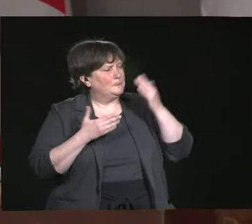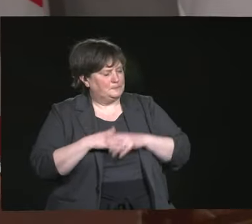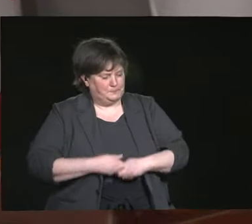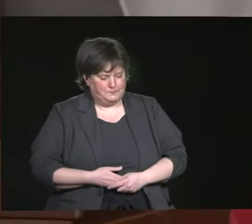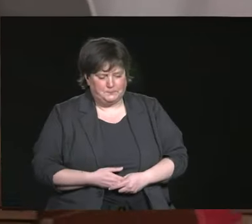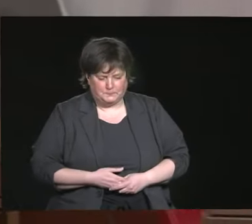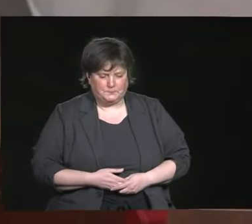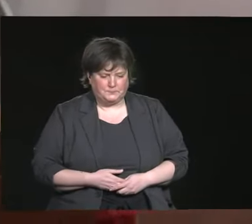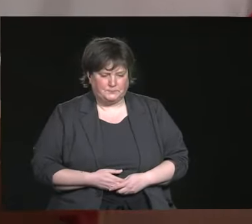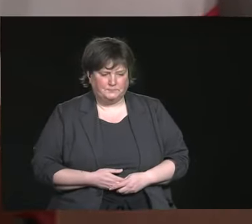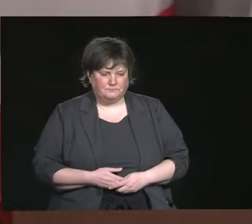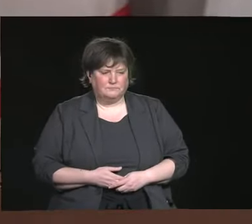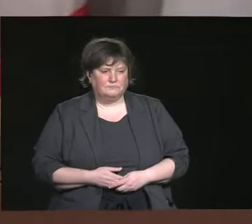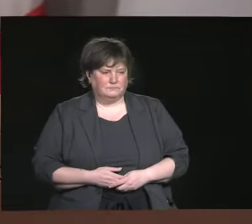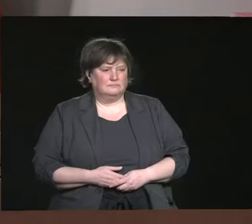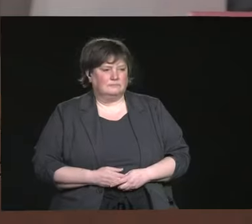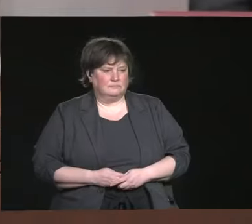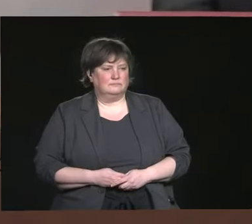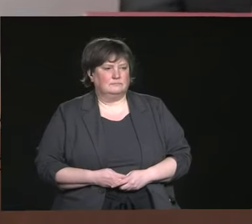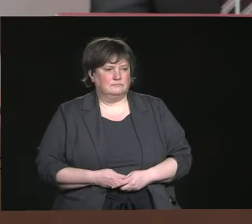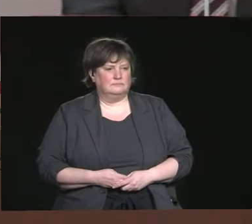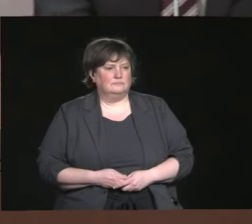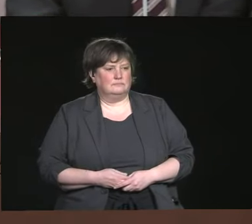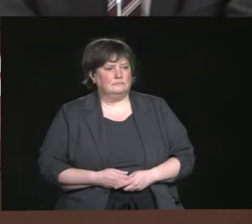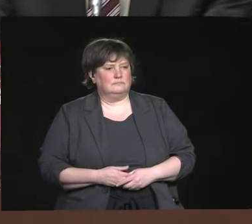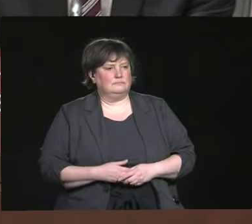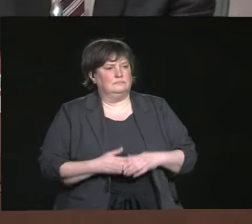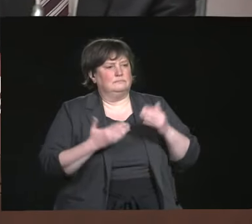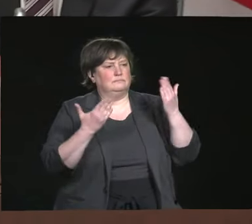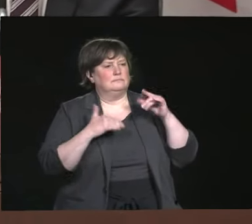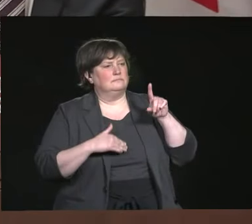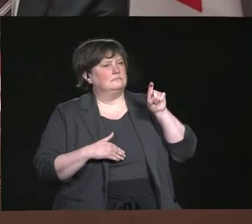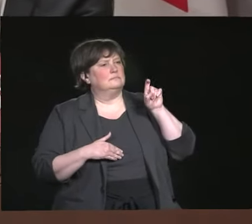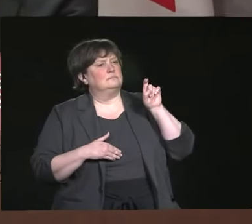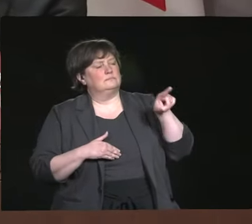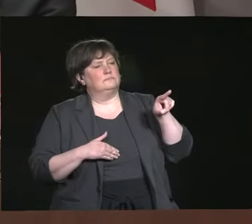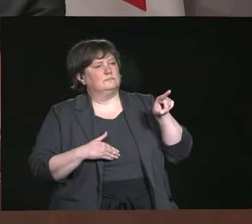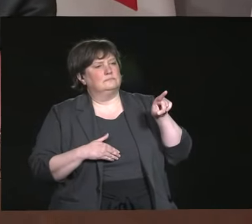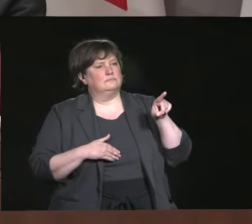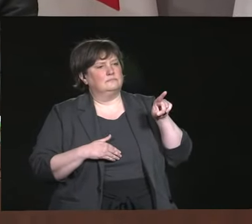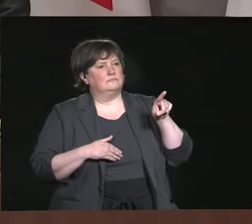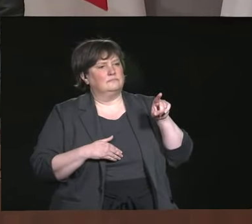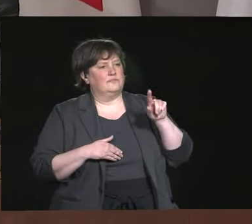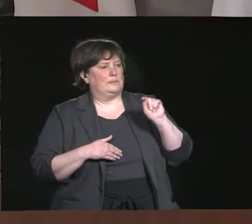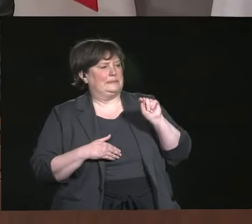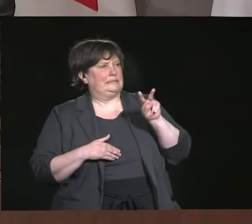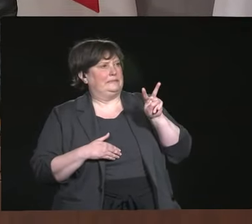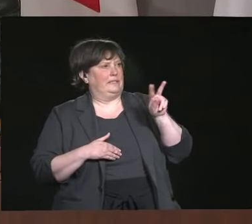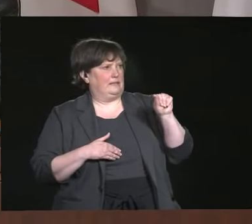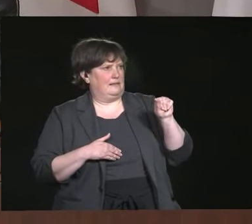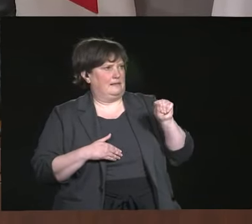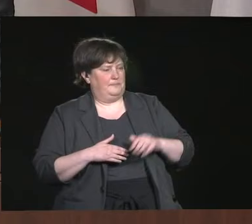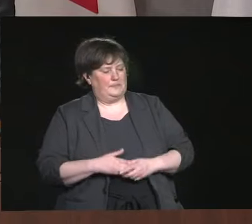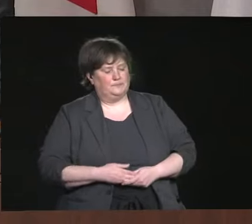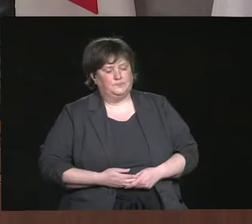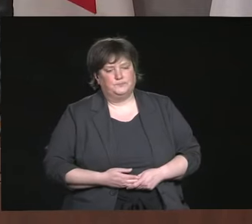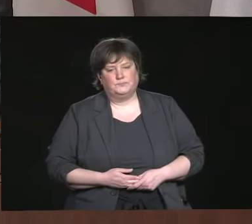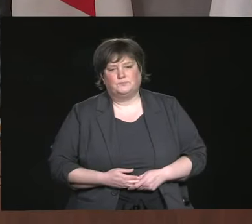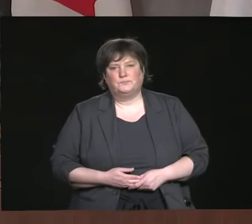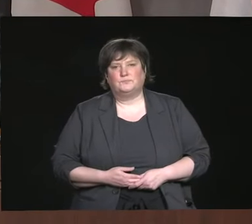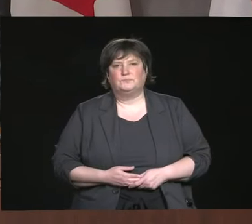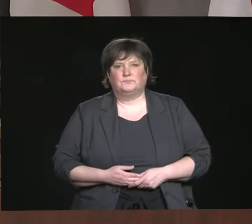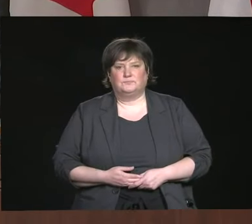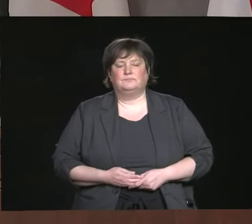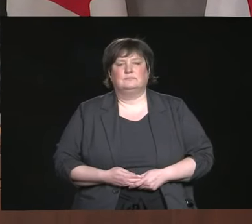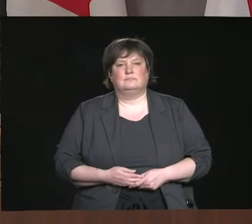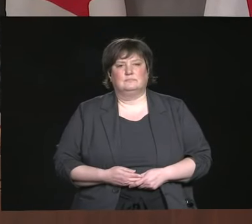Thank you. The next question is from Raymond Filion, TVA. Please go ahead. Votre ligne est ouverte. Oui, bonjour à tous. Des médecins,